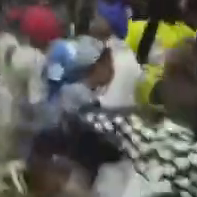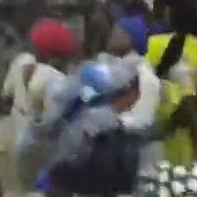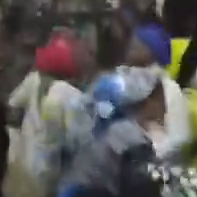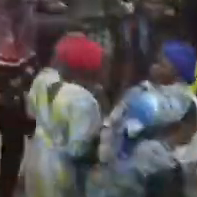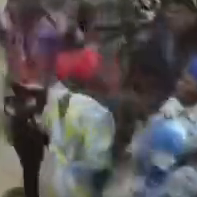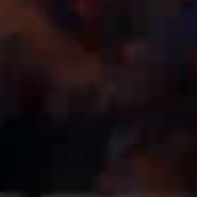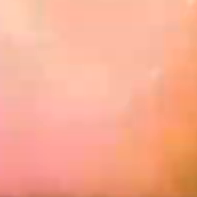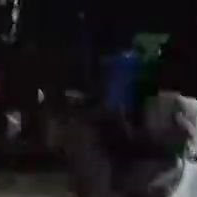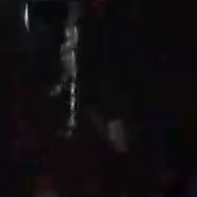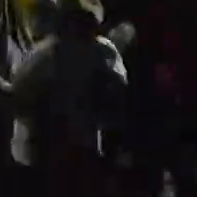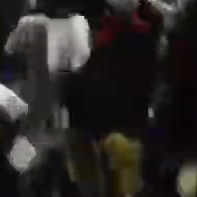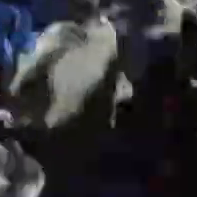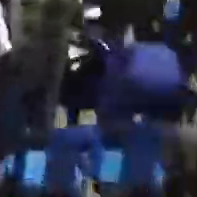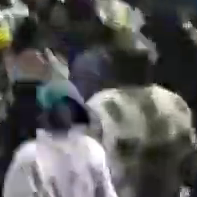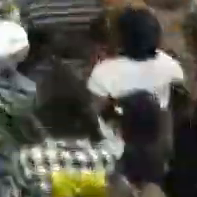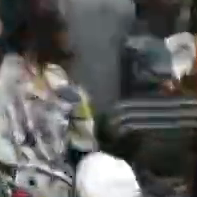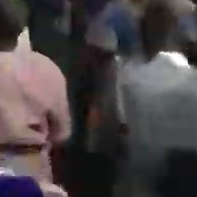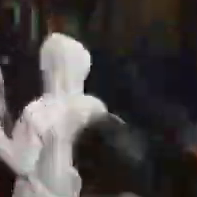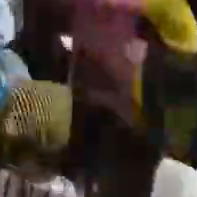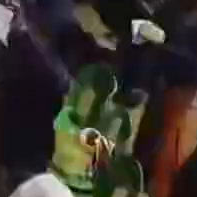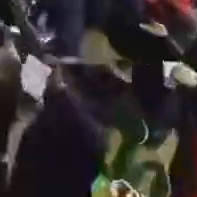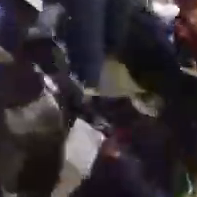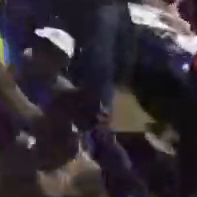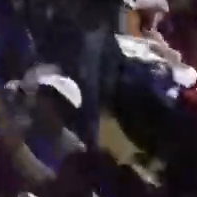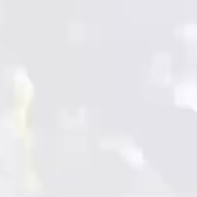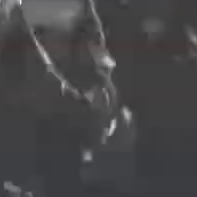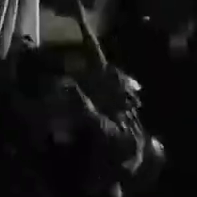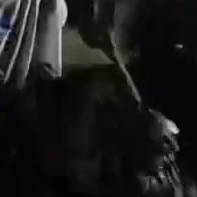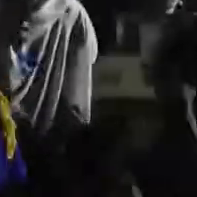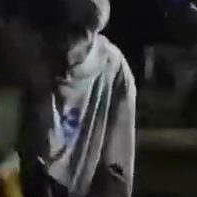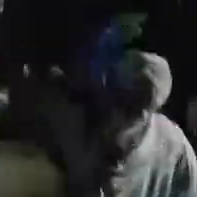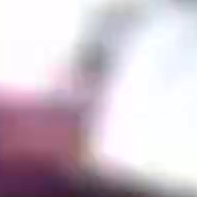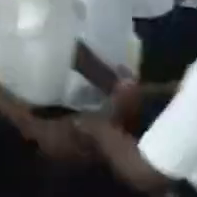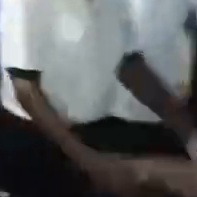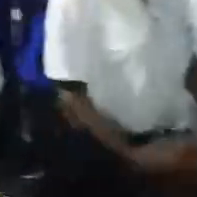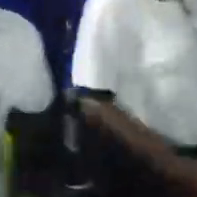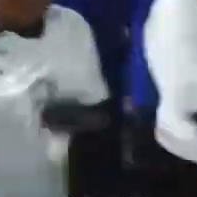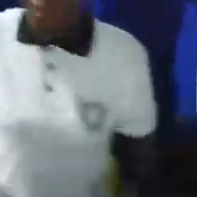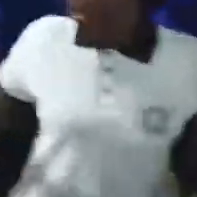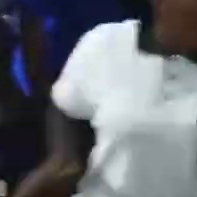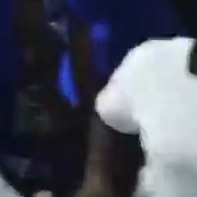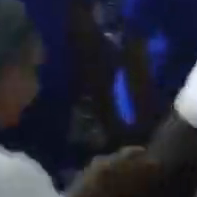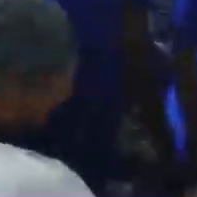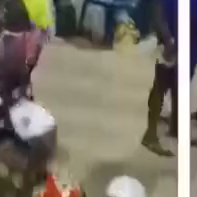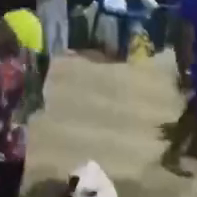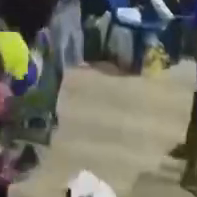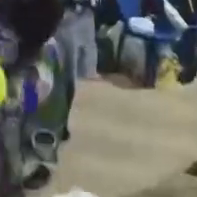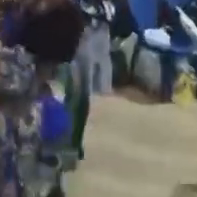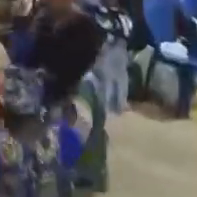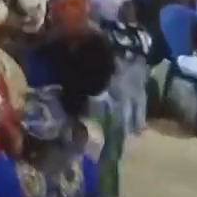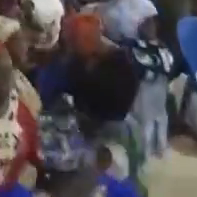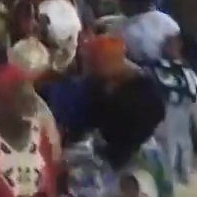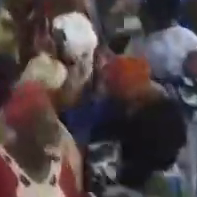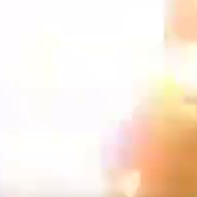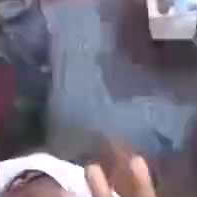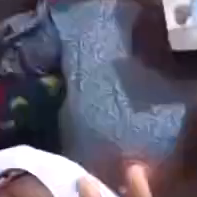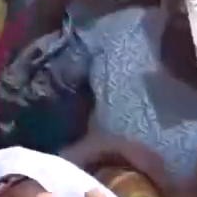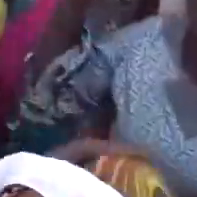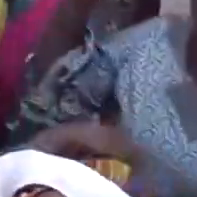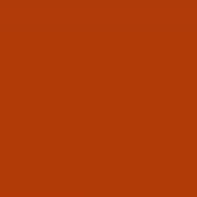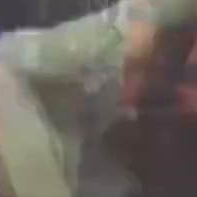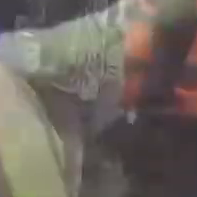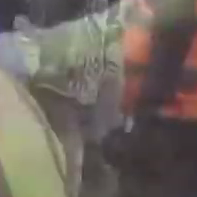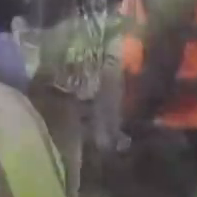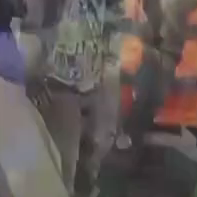agbaye eso yaya ma body sebioba national camp lupu ape adura oko ojo tun lo